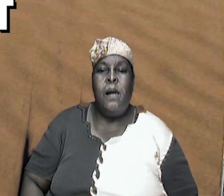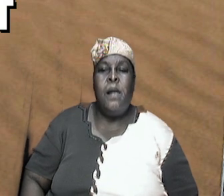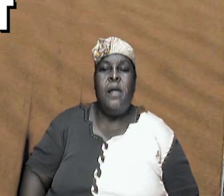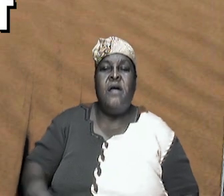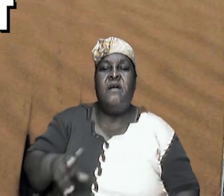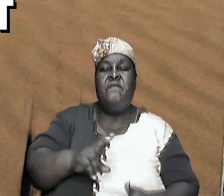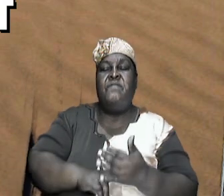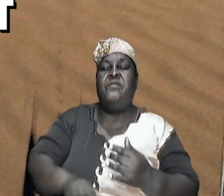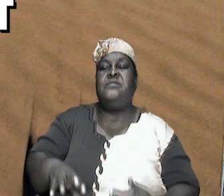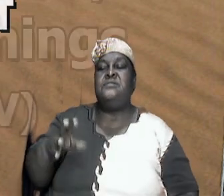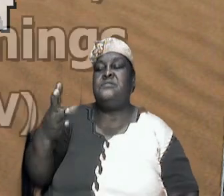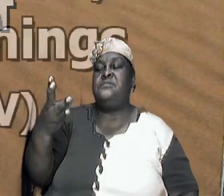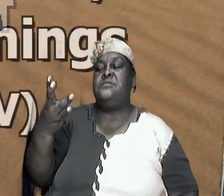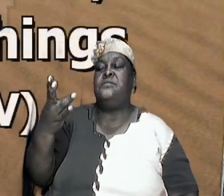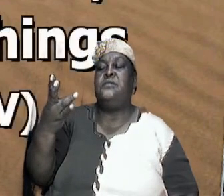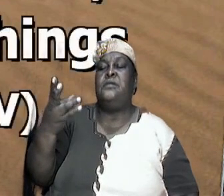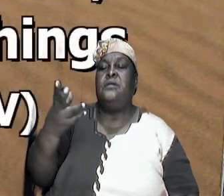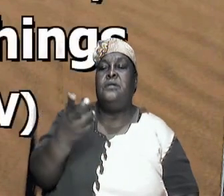13.